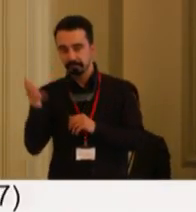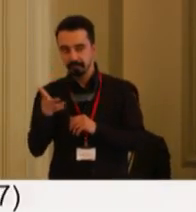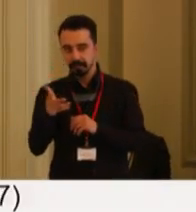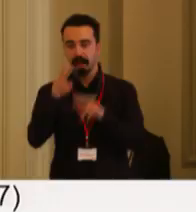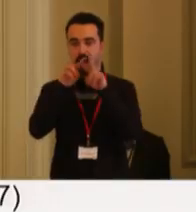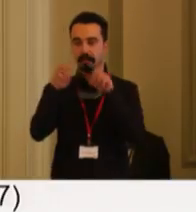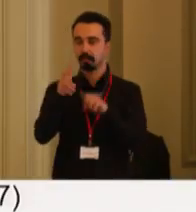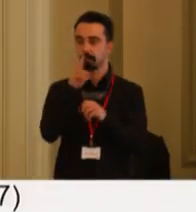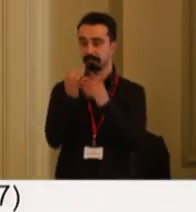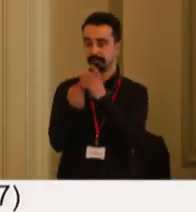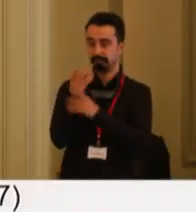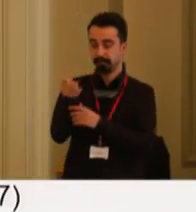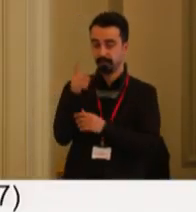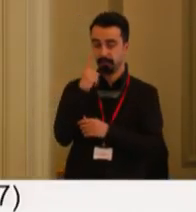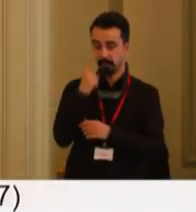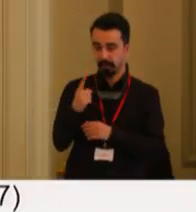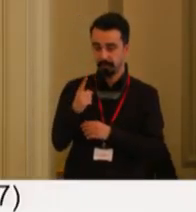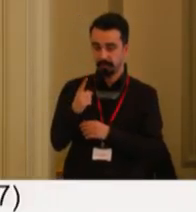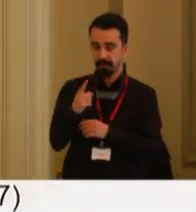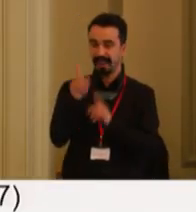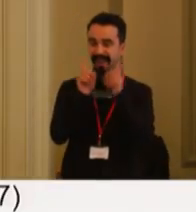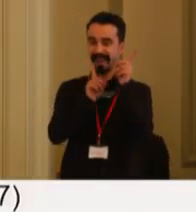versus 56%, which is twice as big as